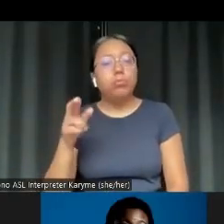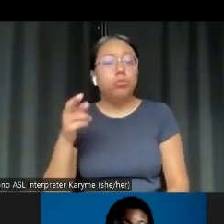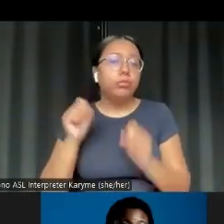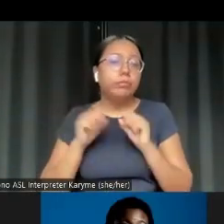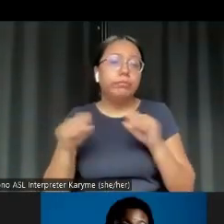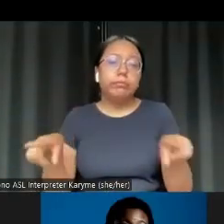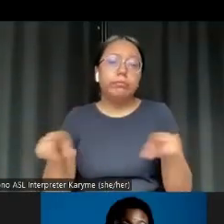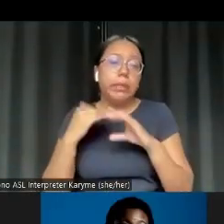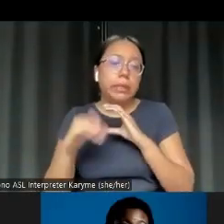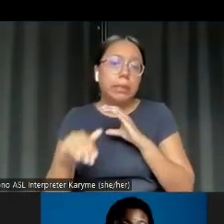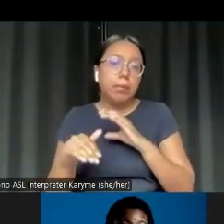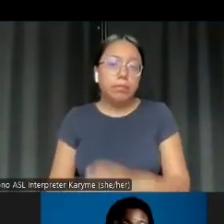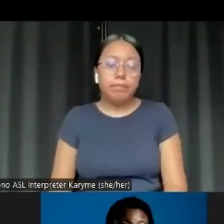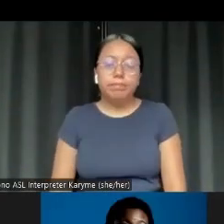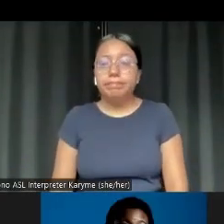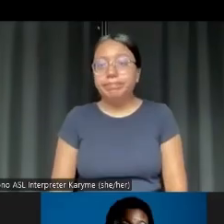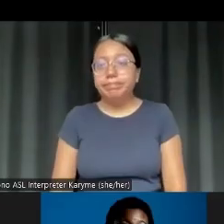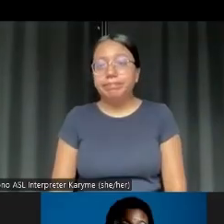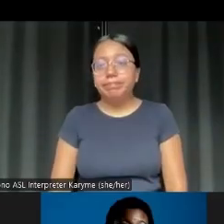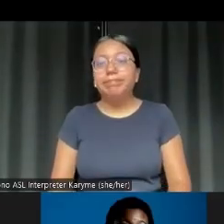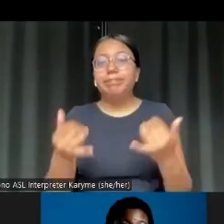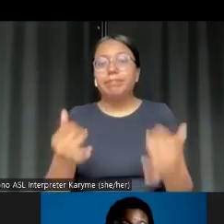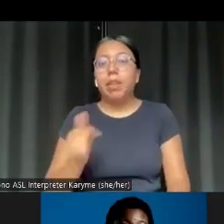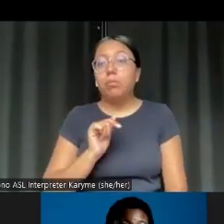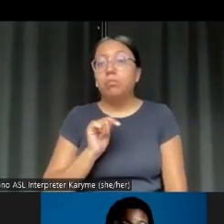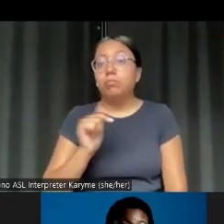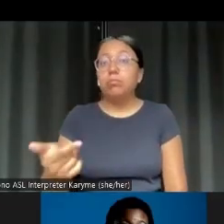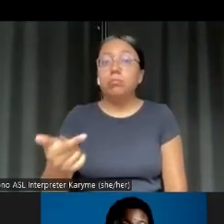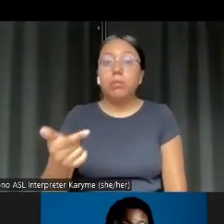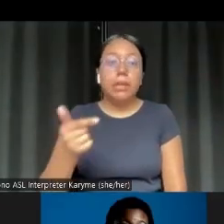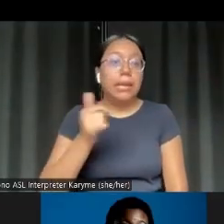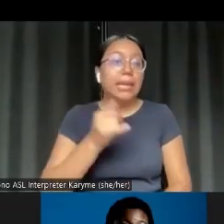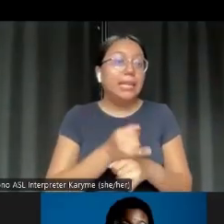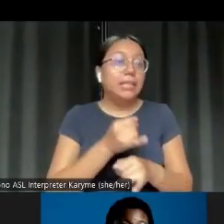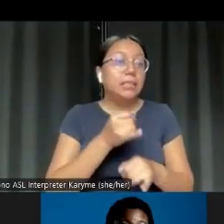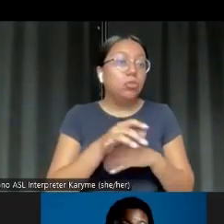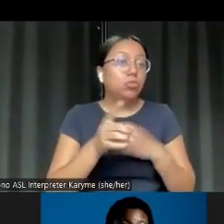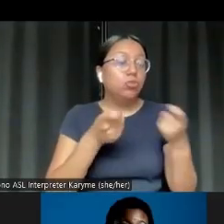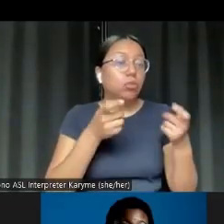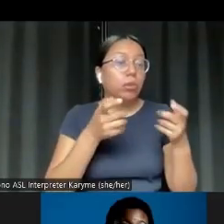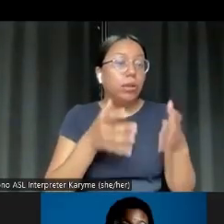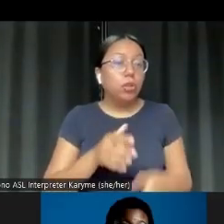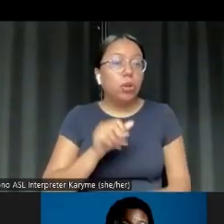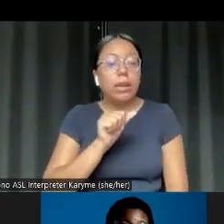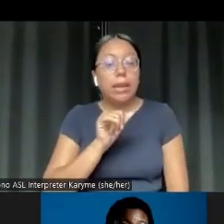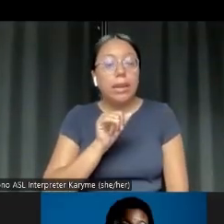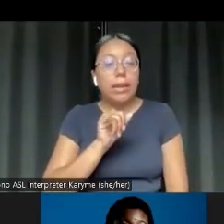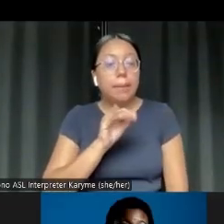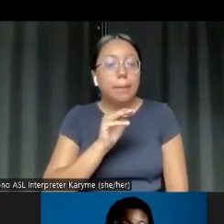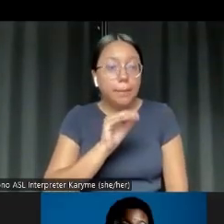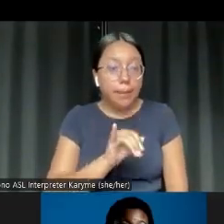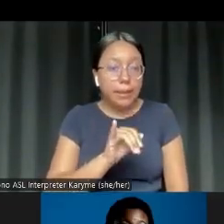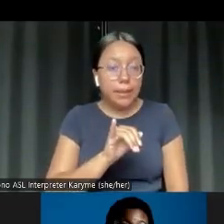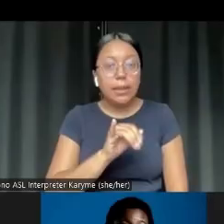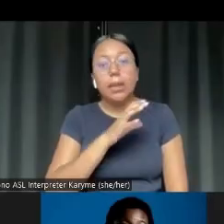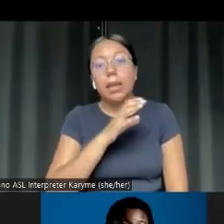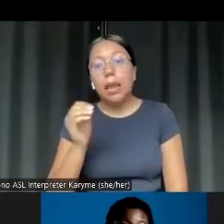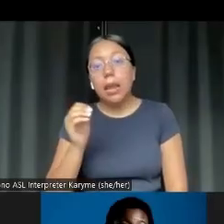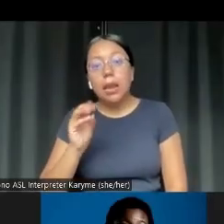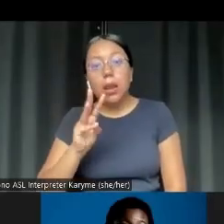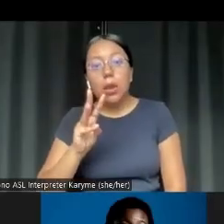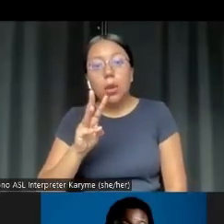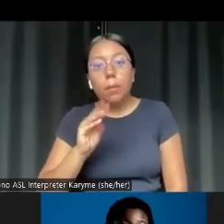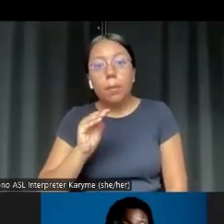and without further ado, I will pass it over to our Institute directors, Amy Hendren and Moya Bailey, as well as our moderator,